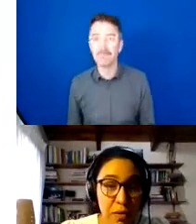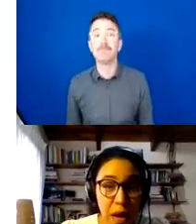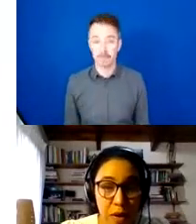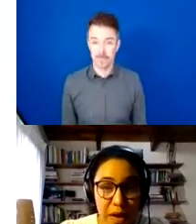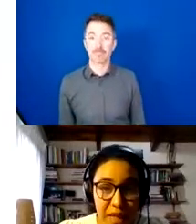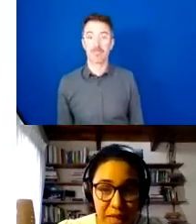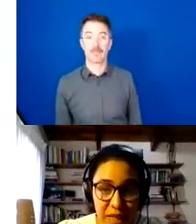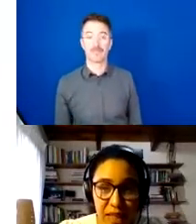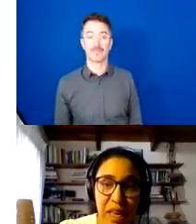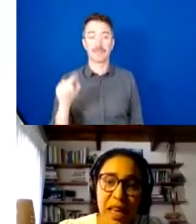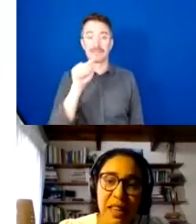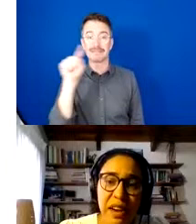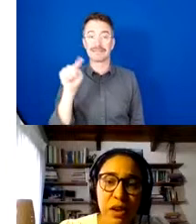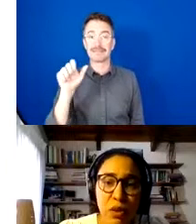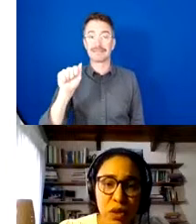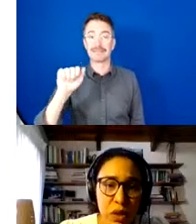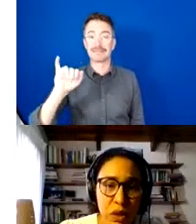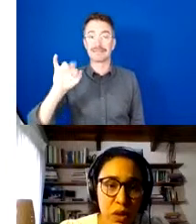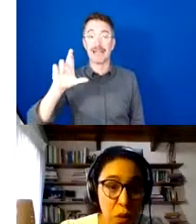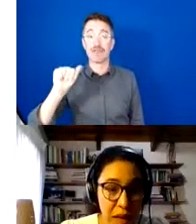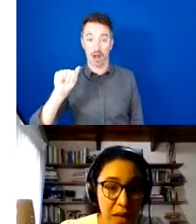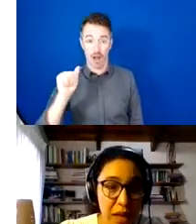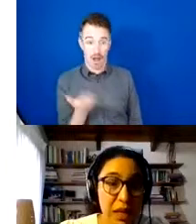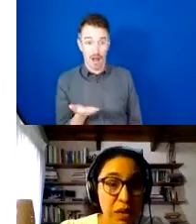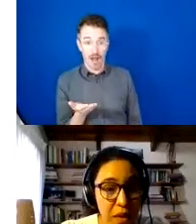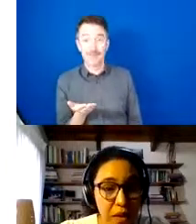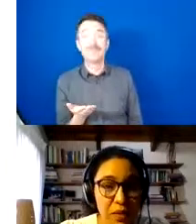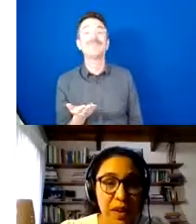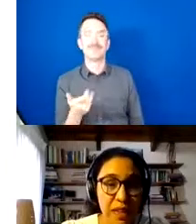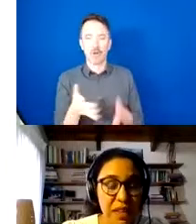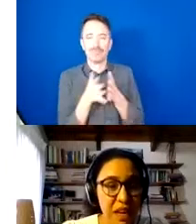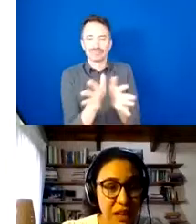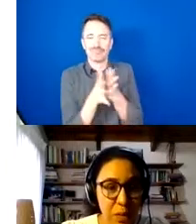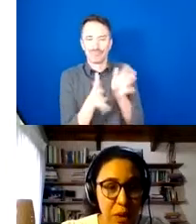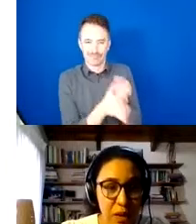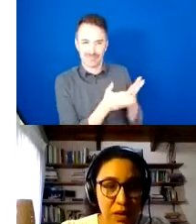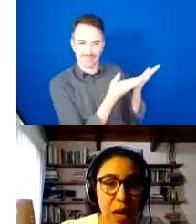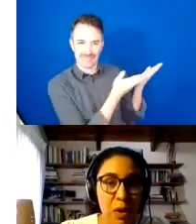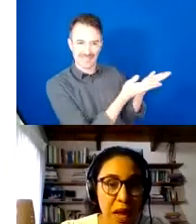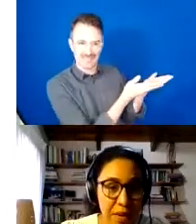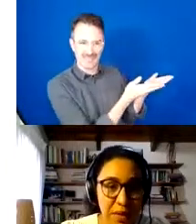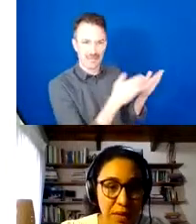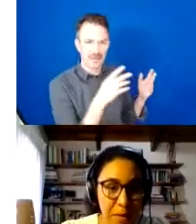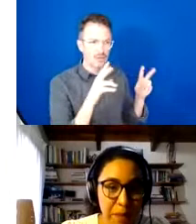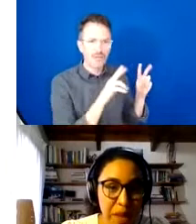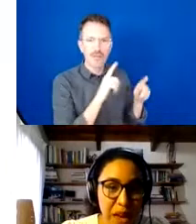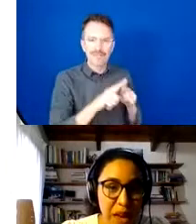aspects of our identity that are crucial to the way each of us face and experience our